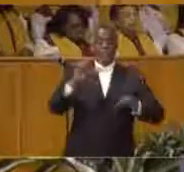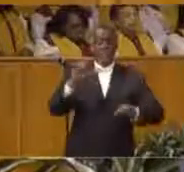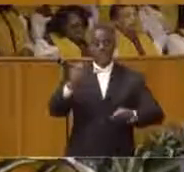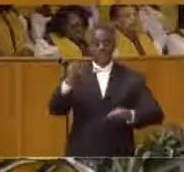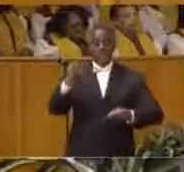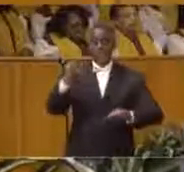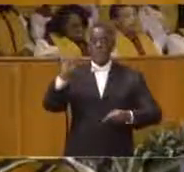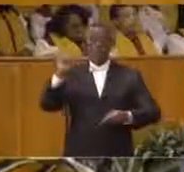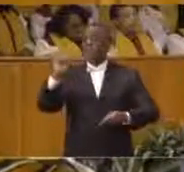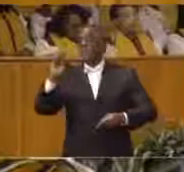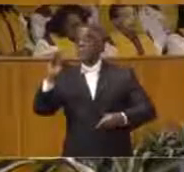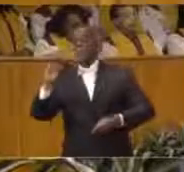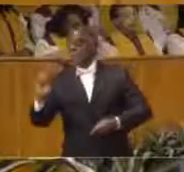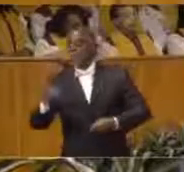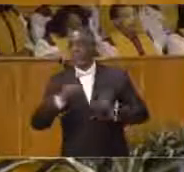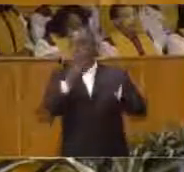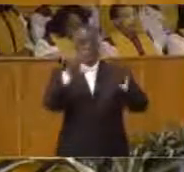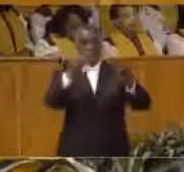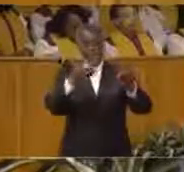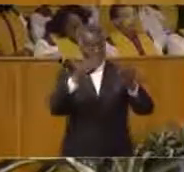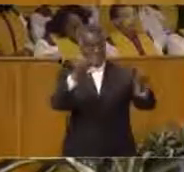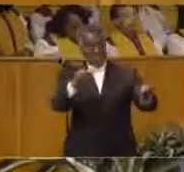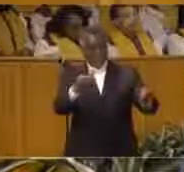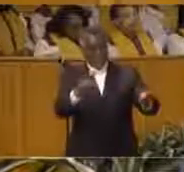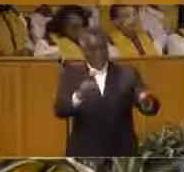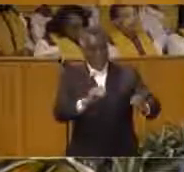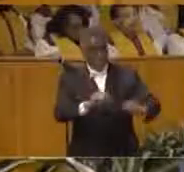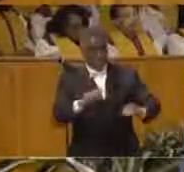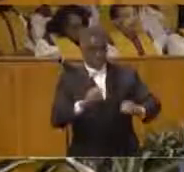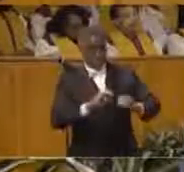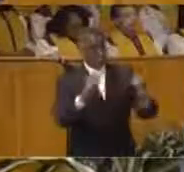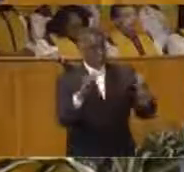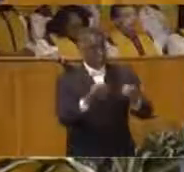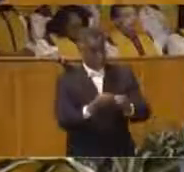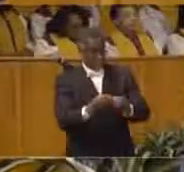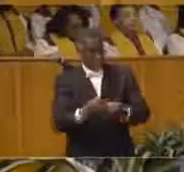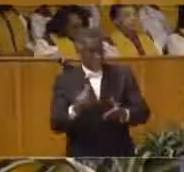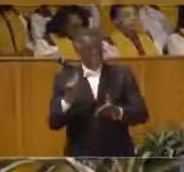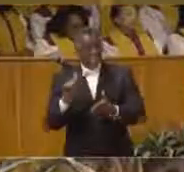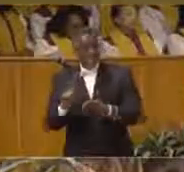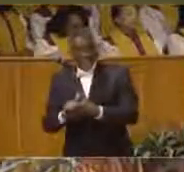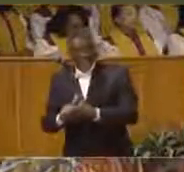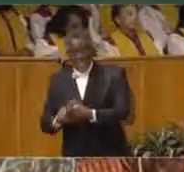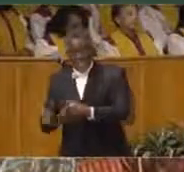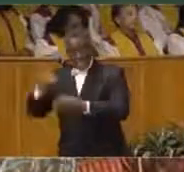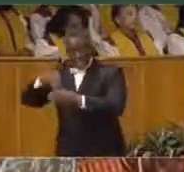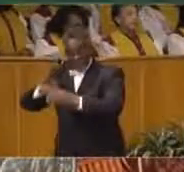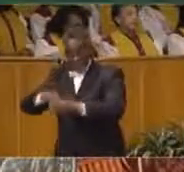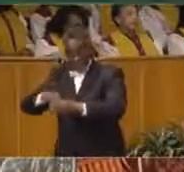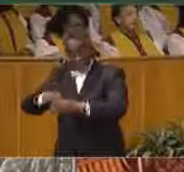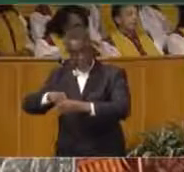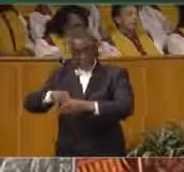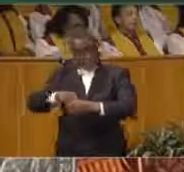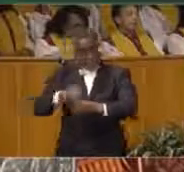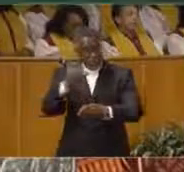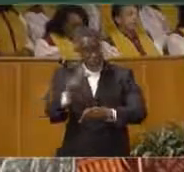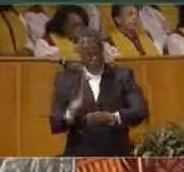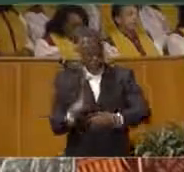to other organizations count towards my tithe? No.